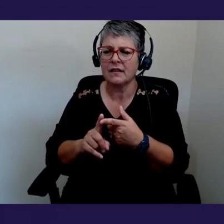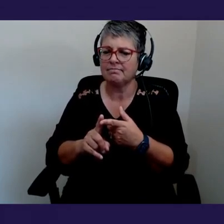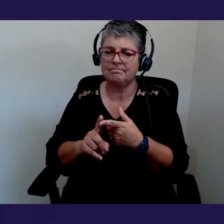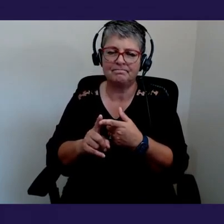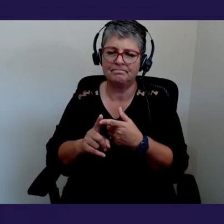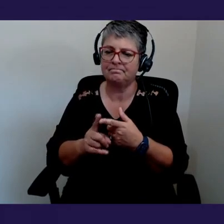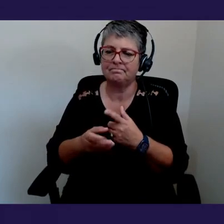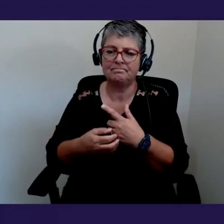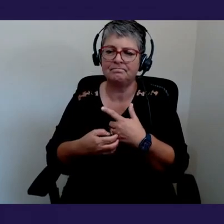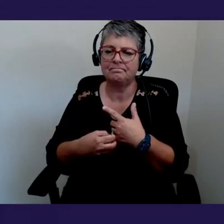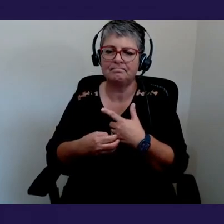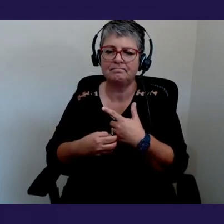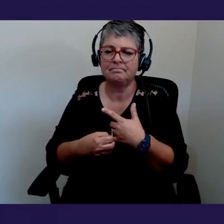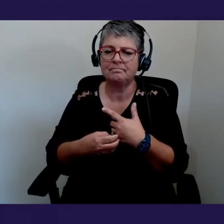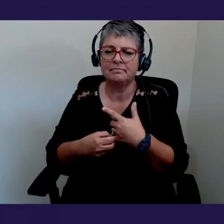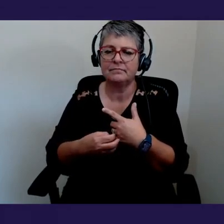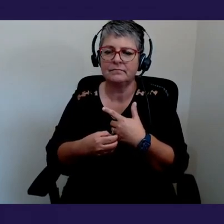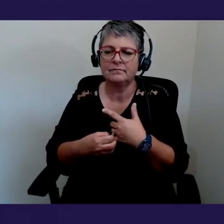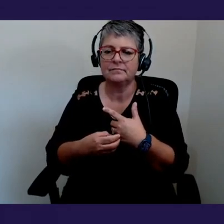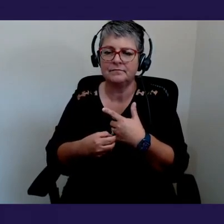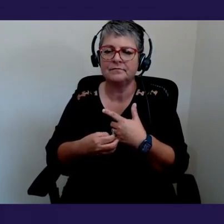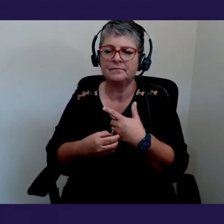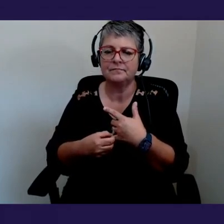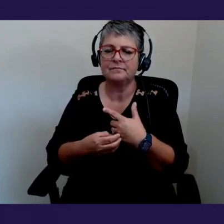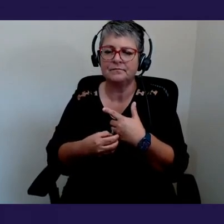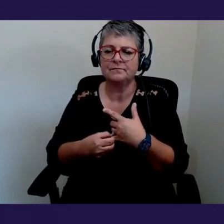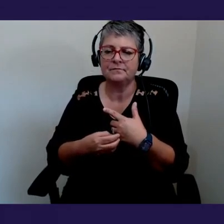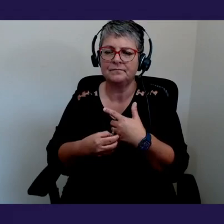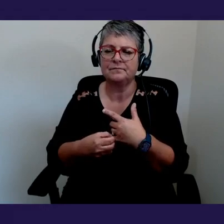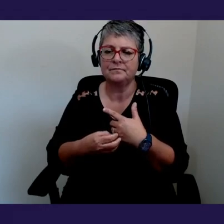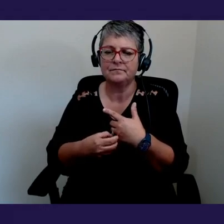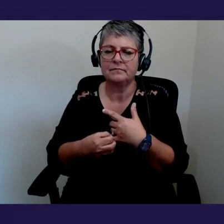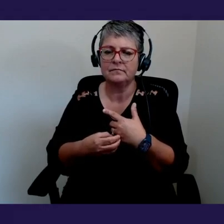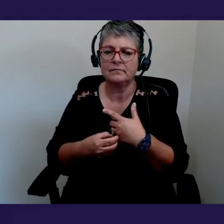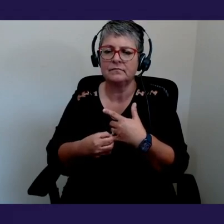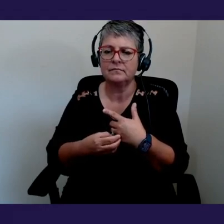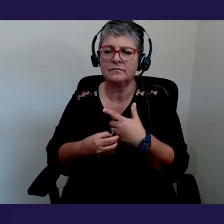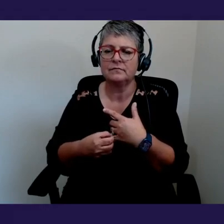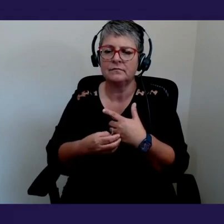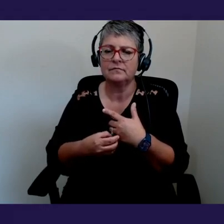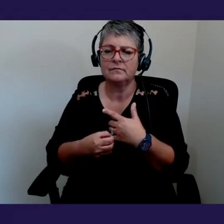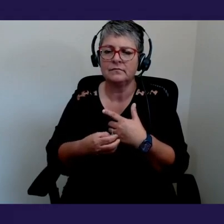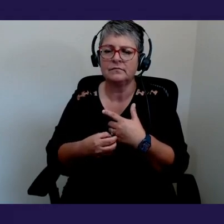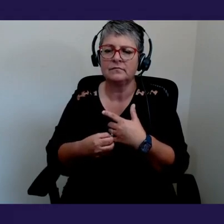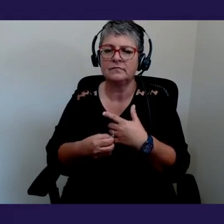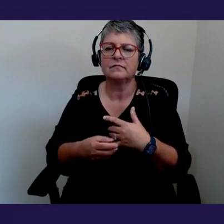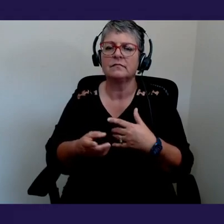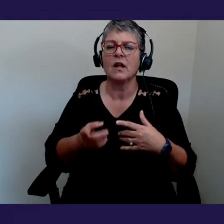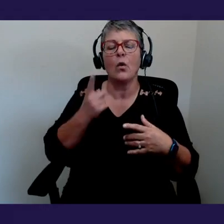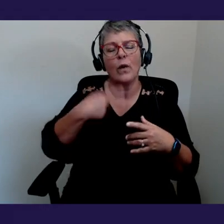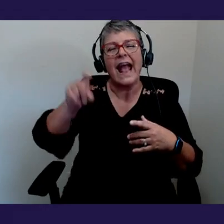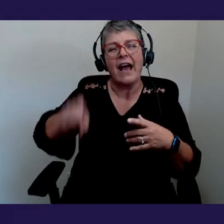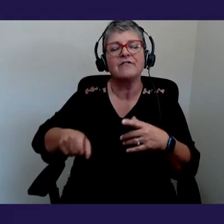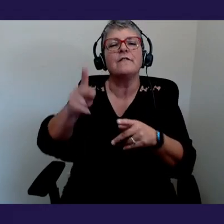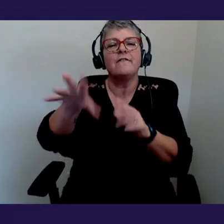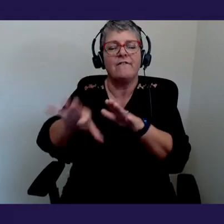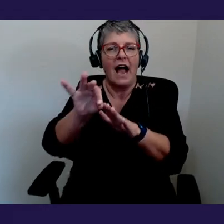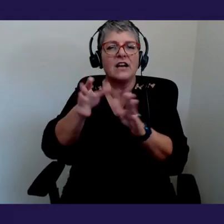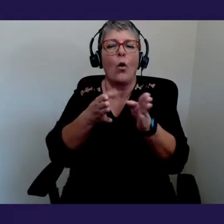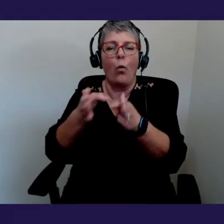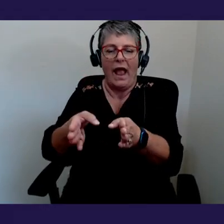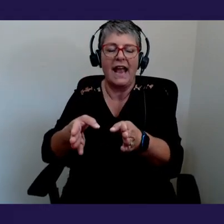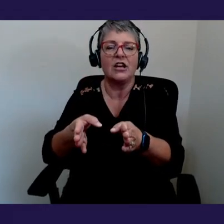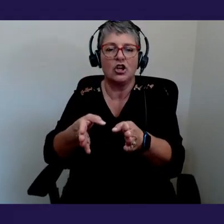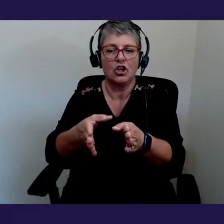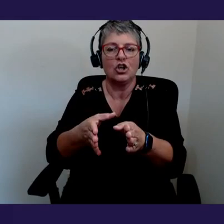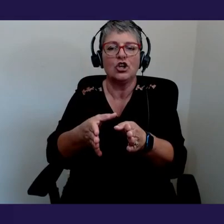us. So I think in the future, it'd be great to figure out what the equivalent of filling sandbags is, because I didn't see any lack of